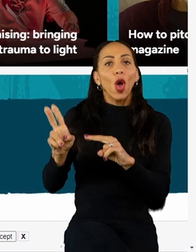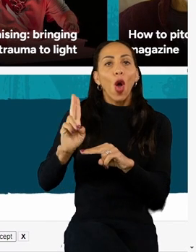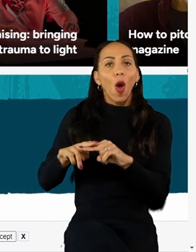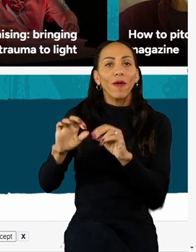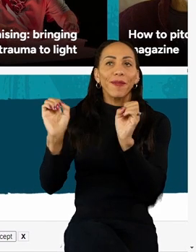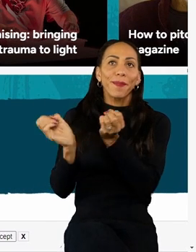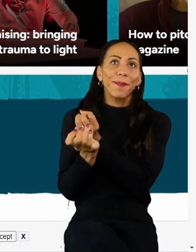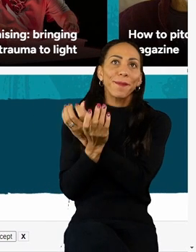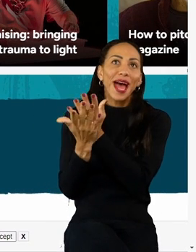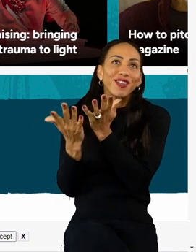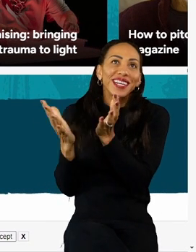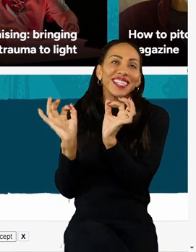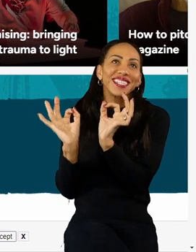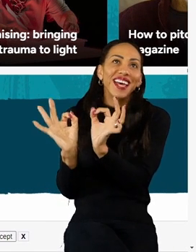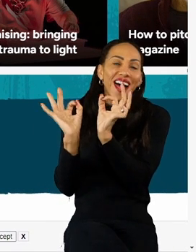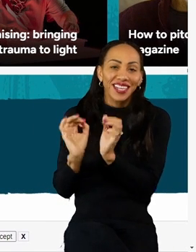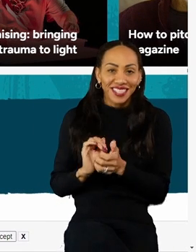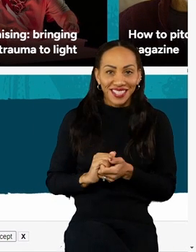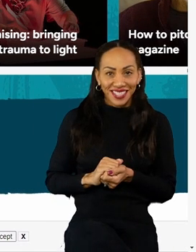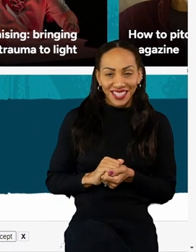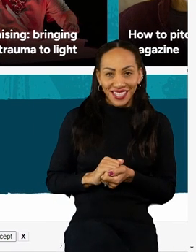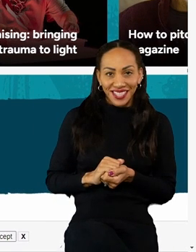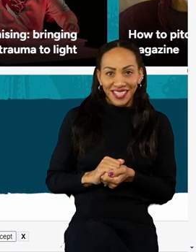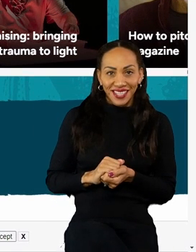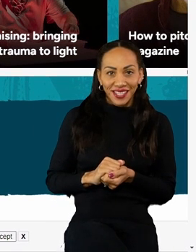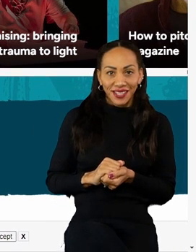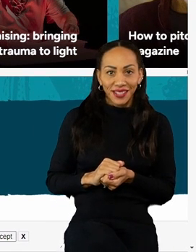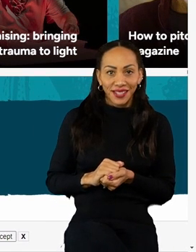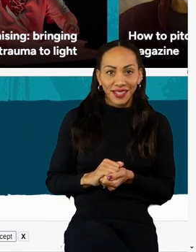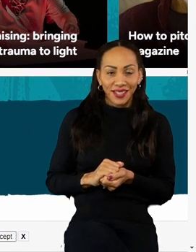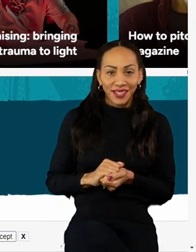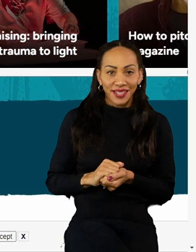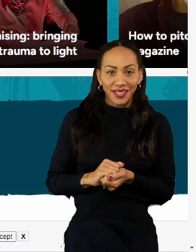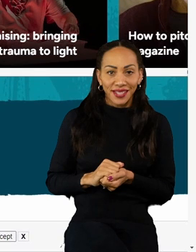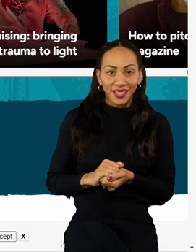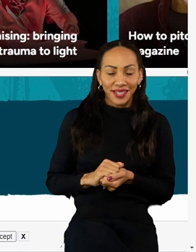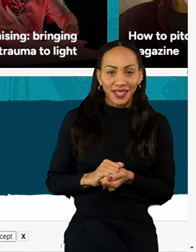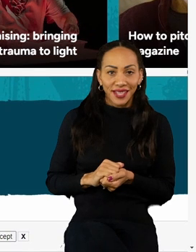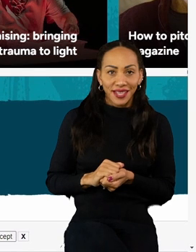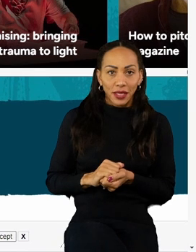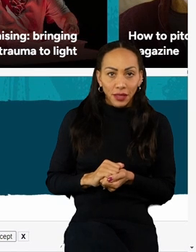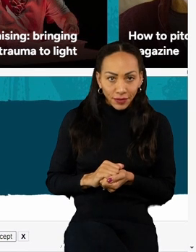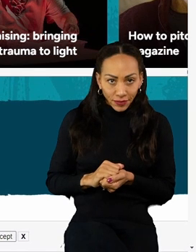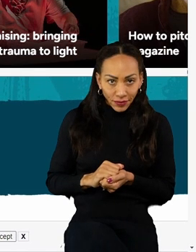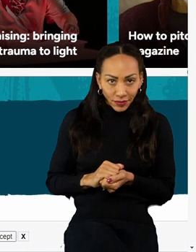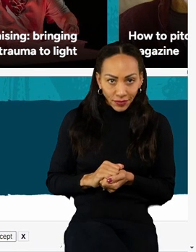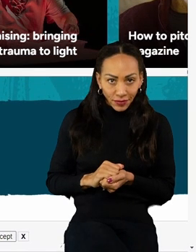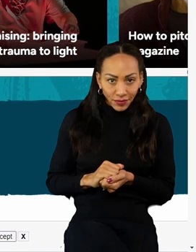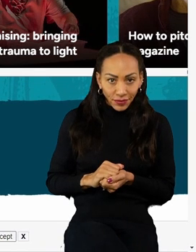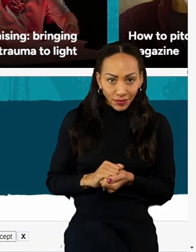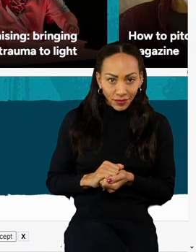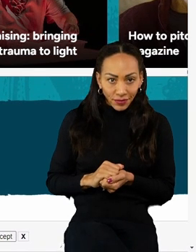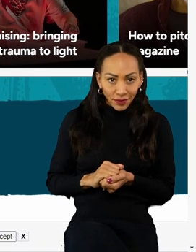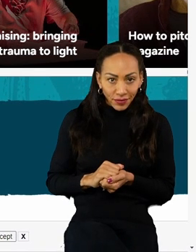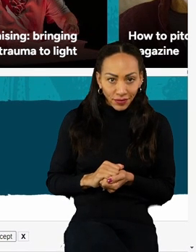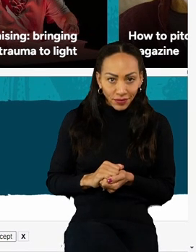in the search box in the middle of the screen. I can do one that. One of the. Can you do that? Yes. Type